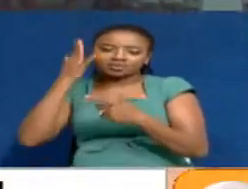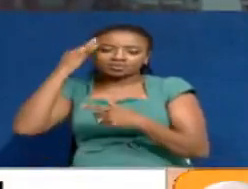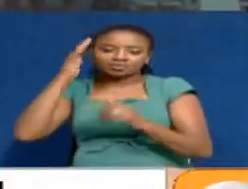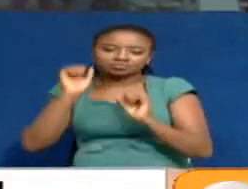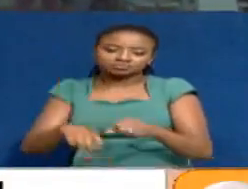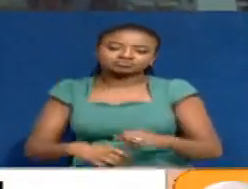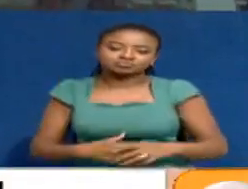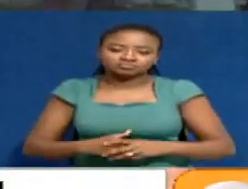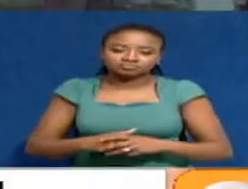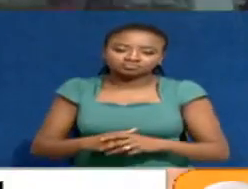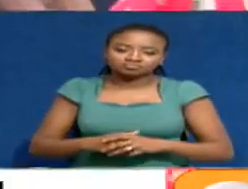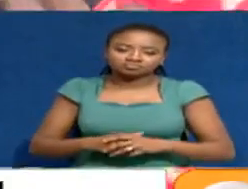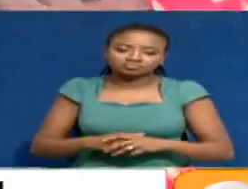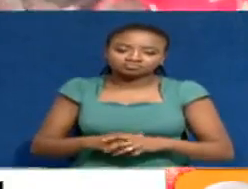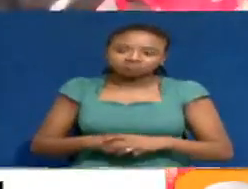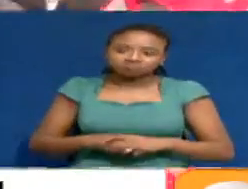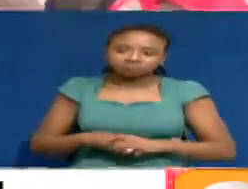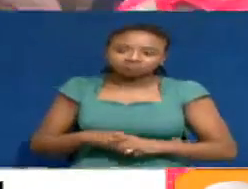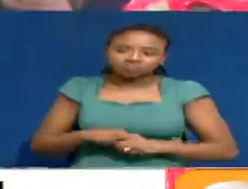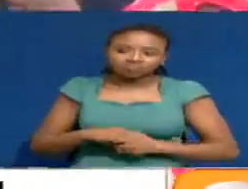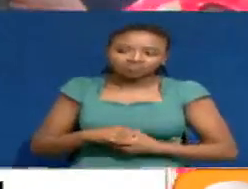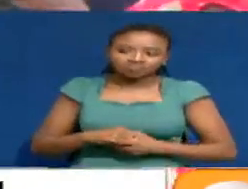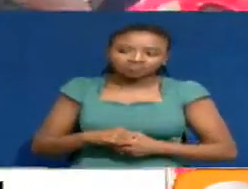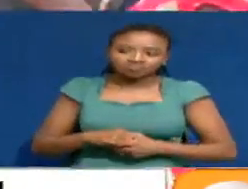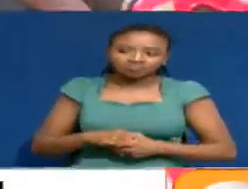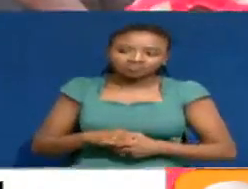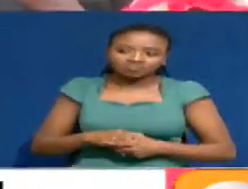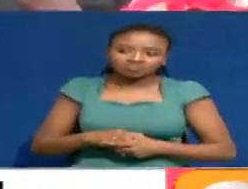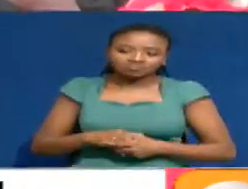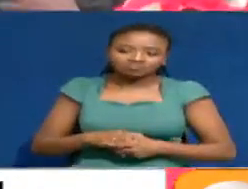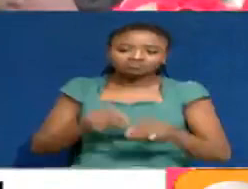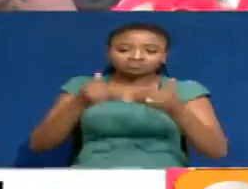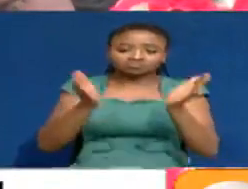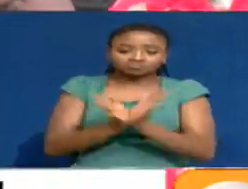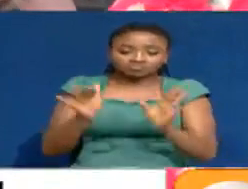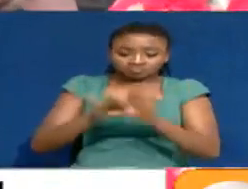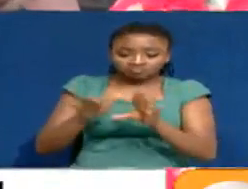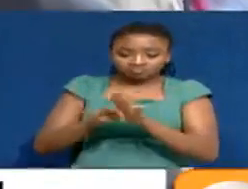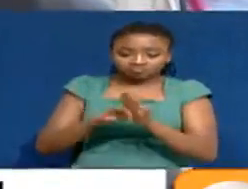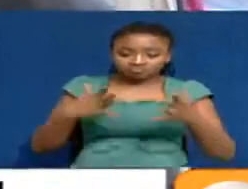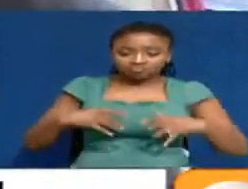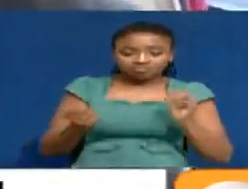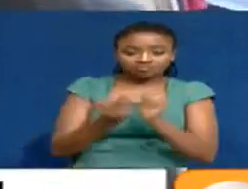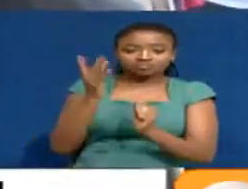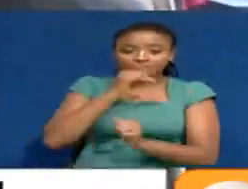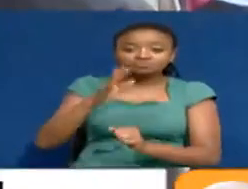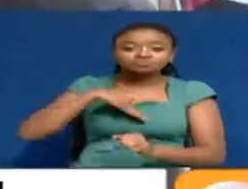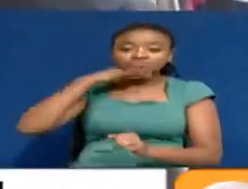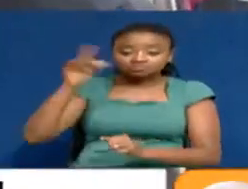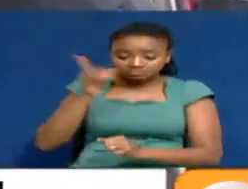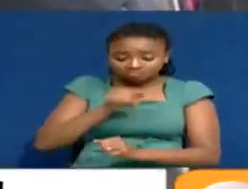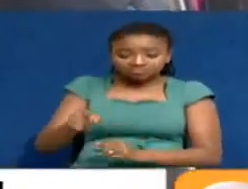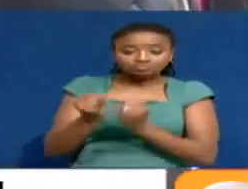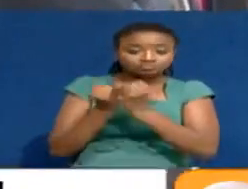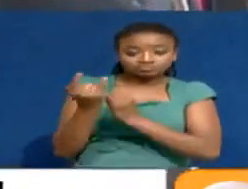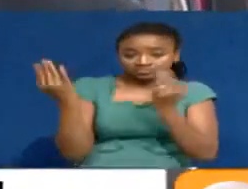At the Yala Sub-County Hospital, family members of the 13 people who perished at the Malanga tanker explosion